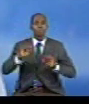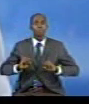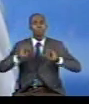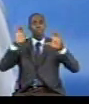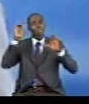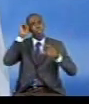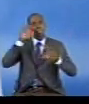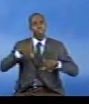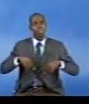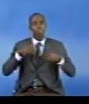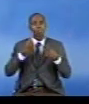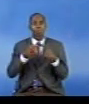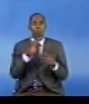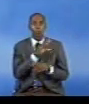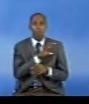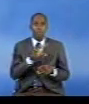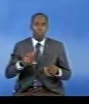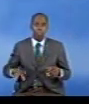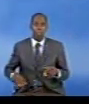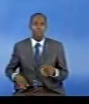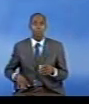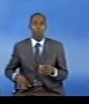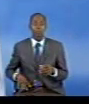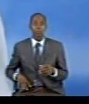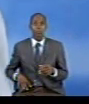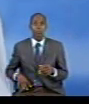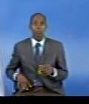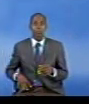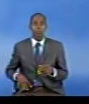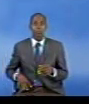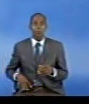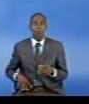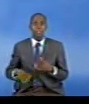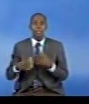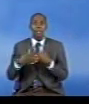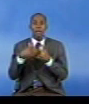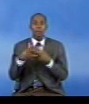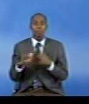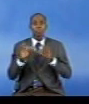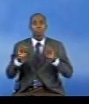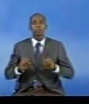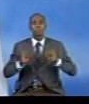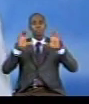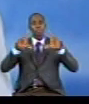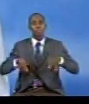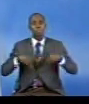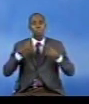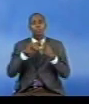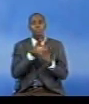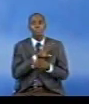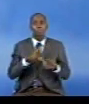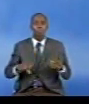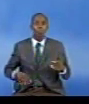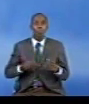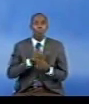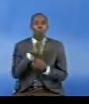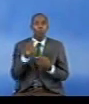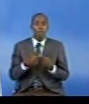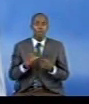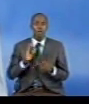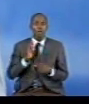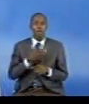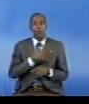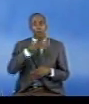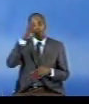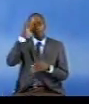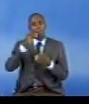After the greatest miracle. After giving my life to Christ, when our Father in the Lord, Dr.